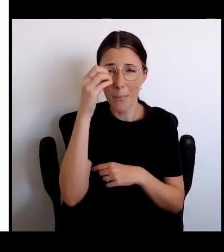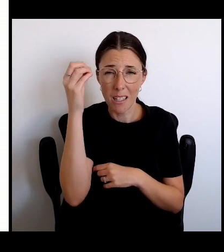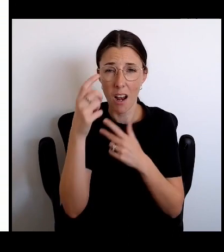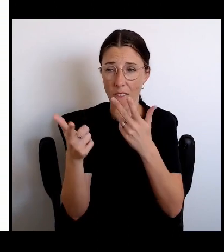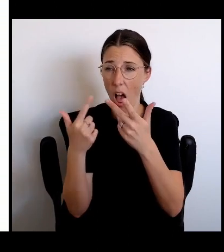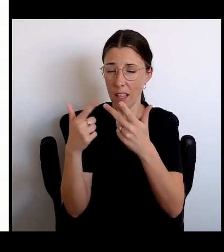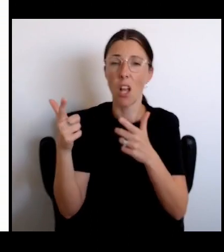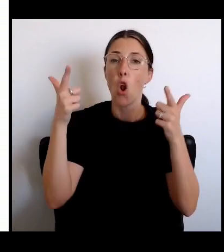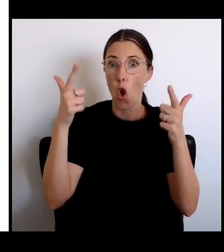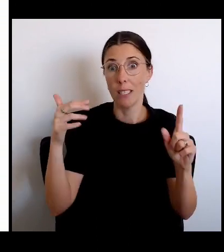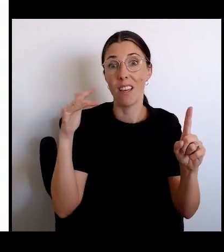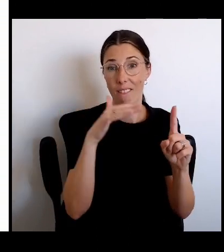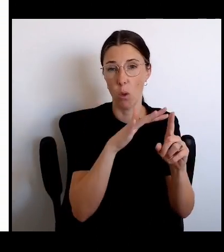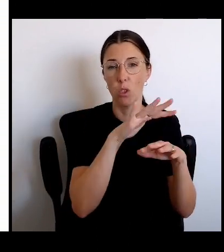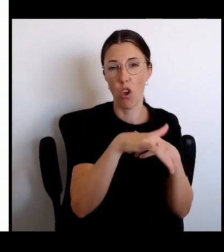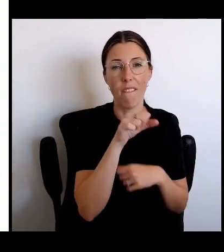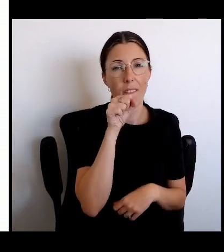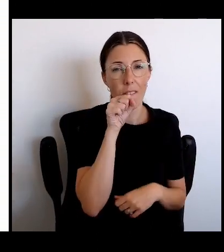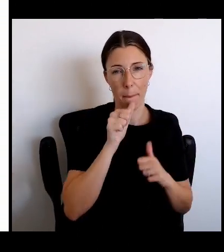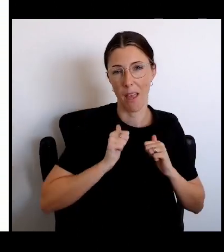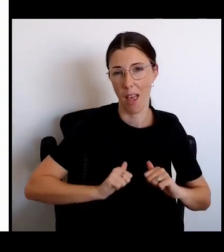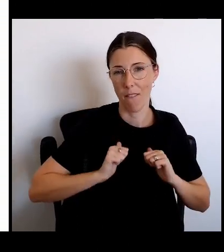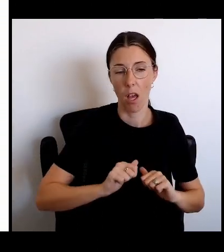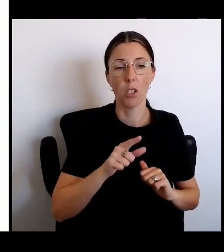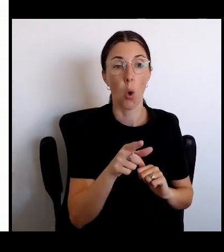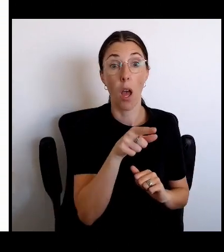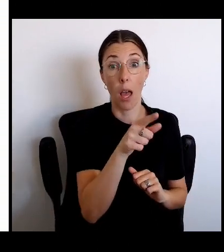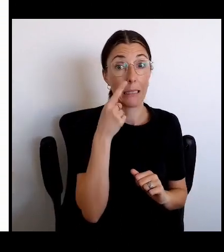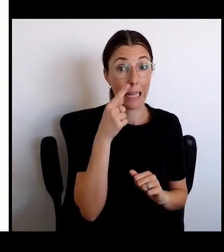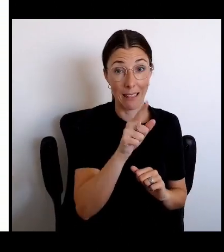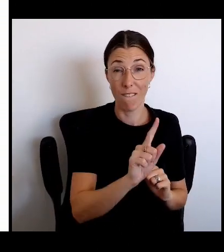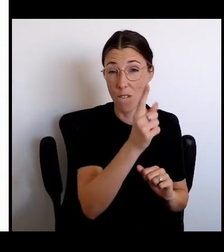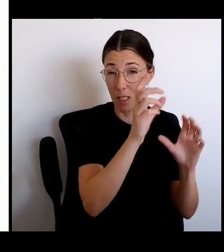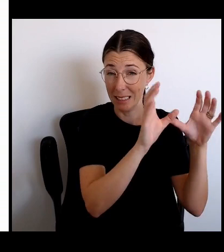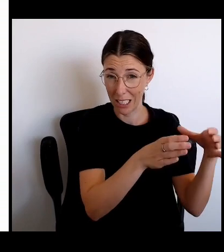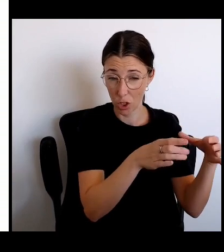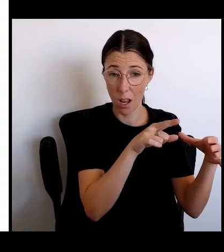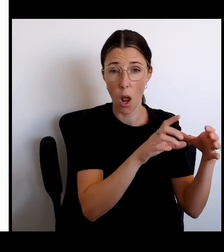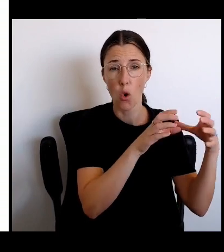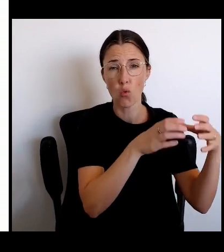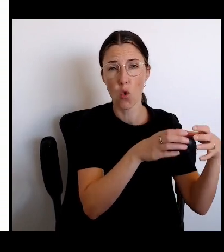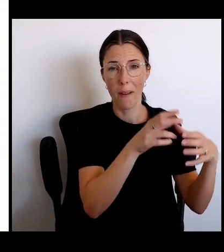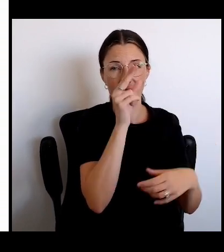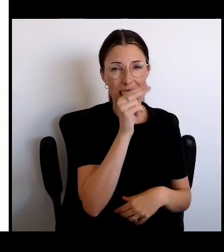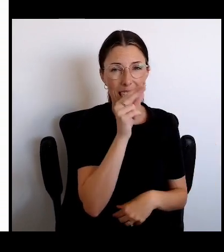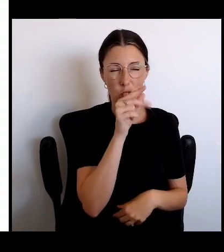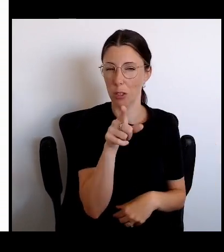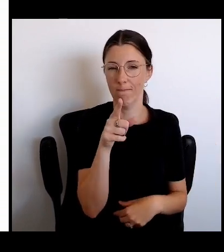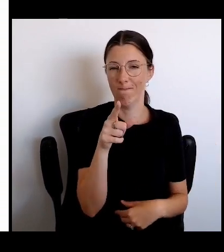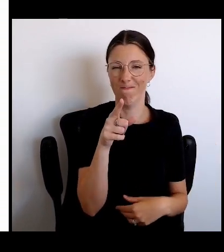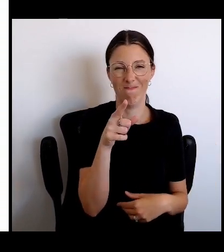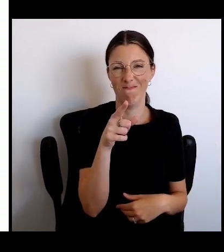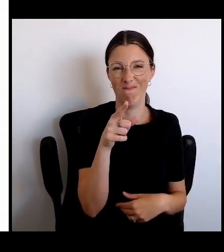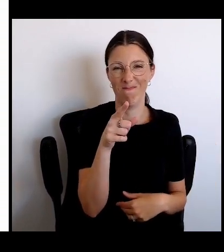So it's not surprising we see this first segment, the rejectors, as being the group of teenagers who are least likely to care about the